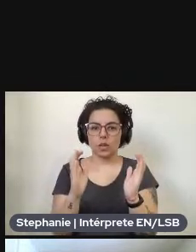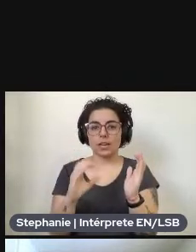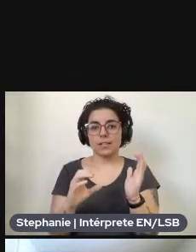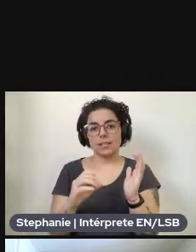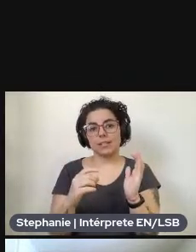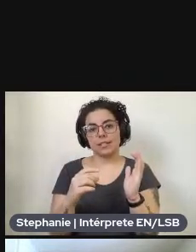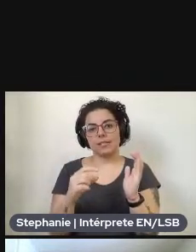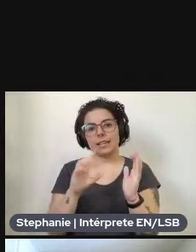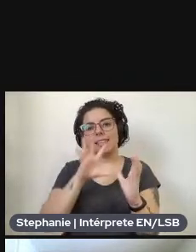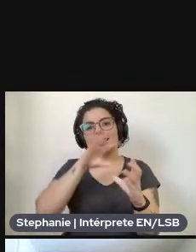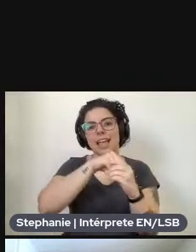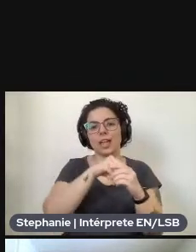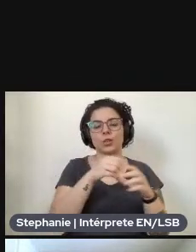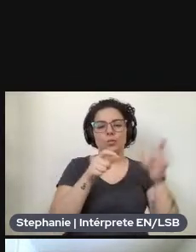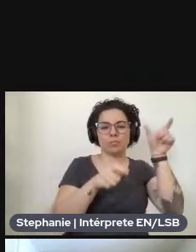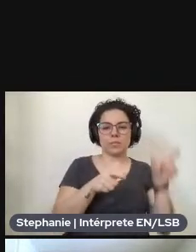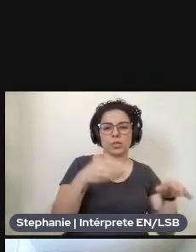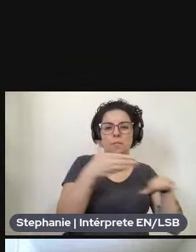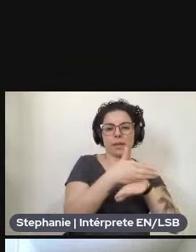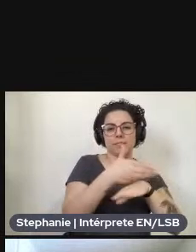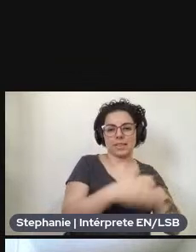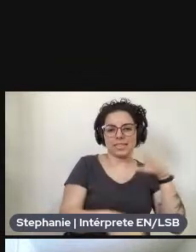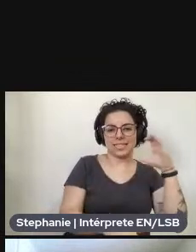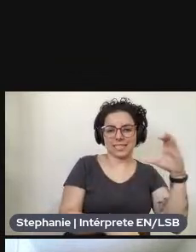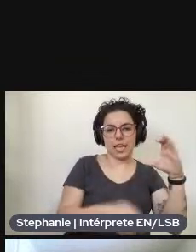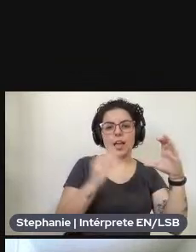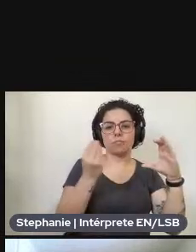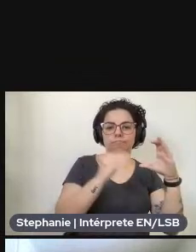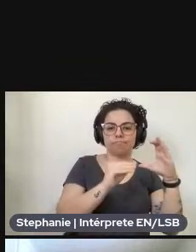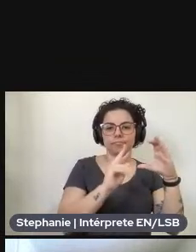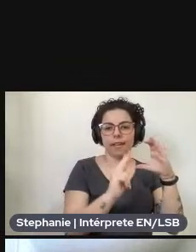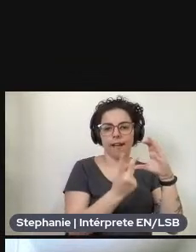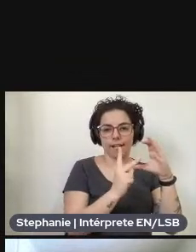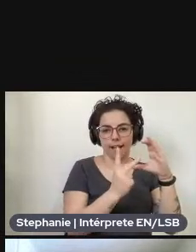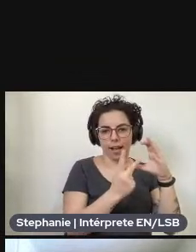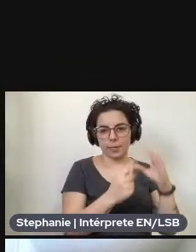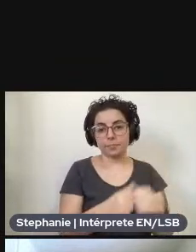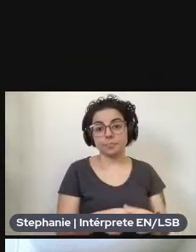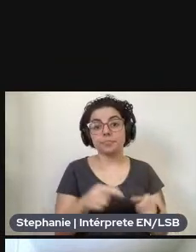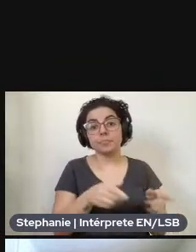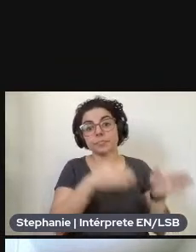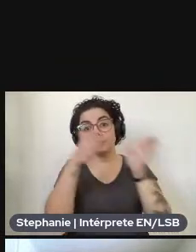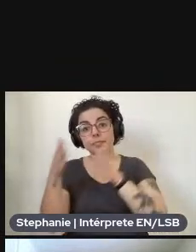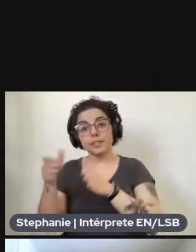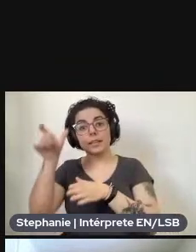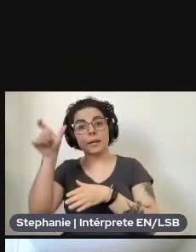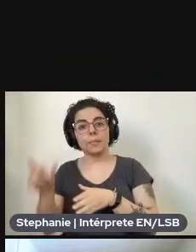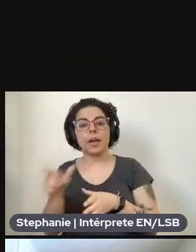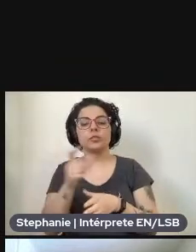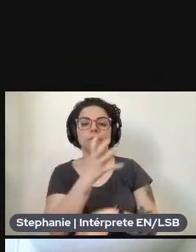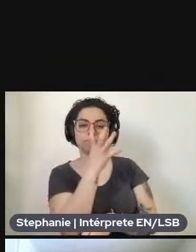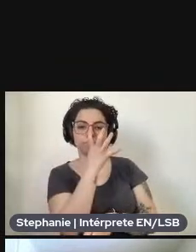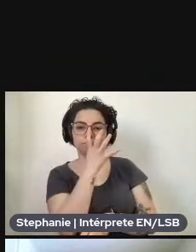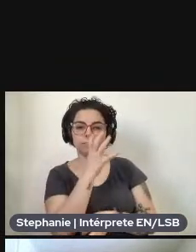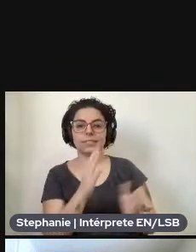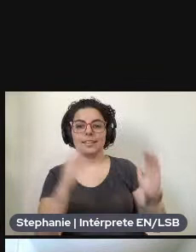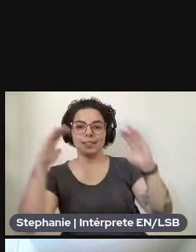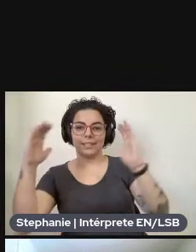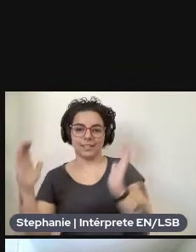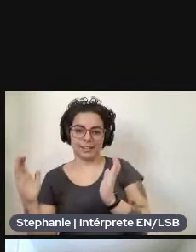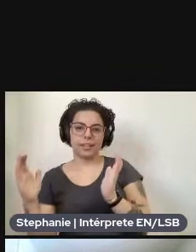participant. And in the referent, we have abstract predicate,